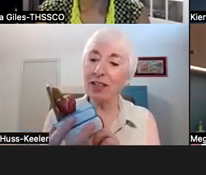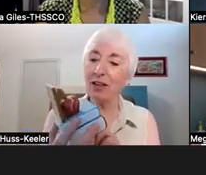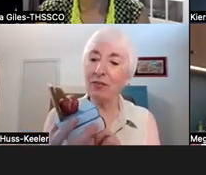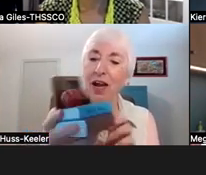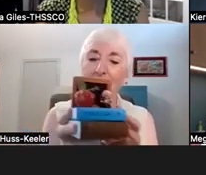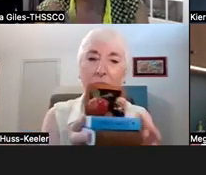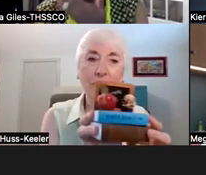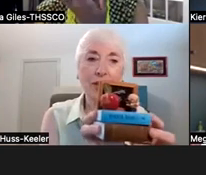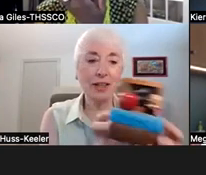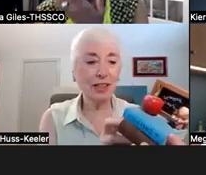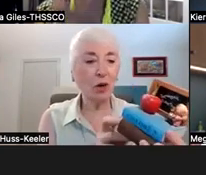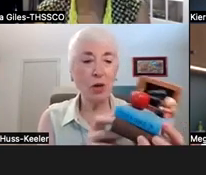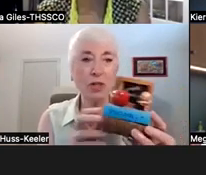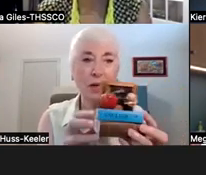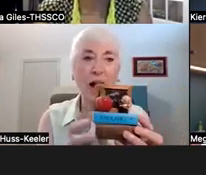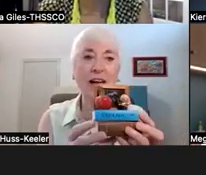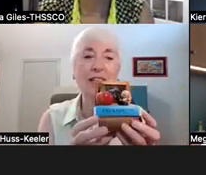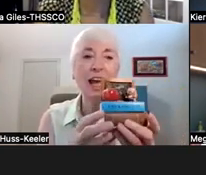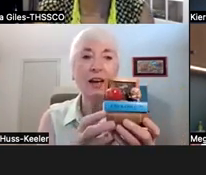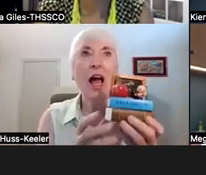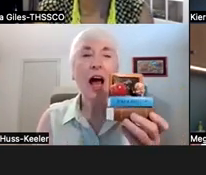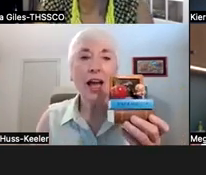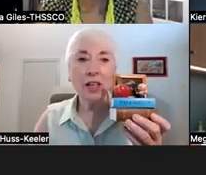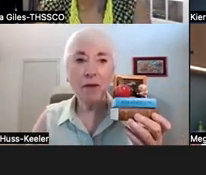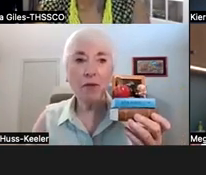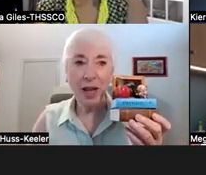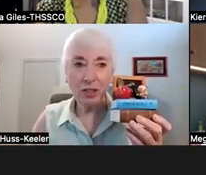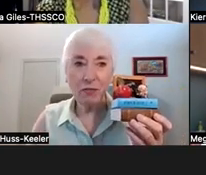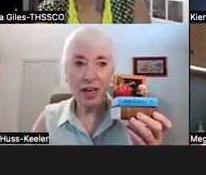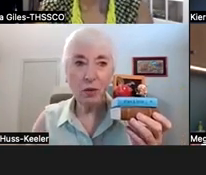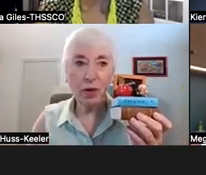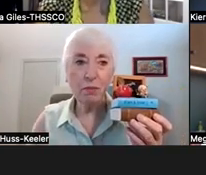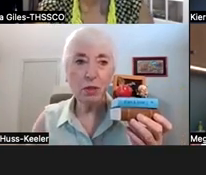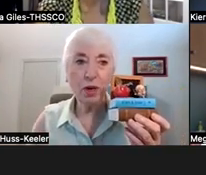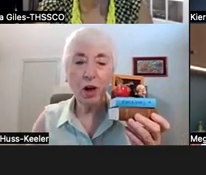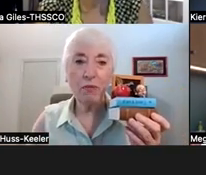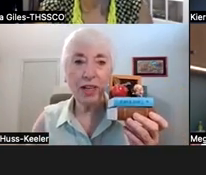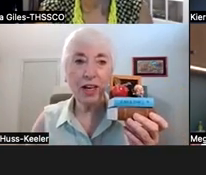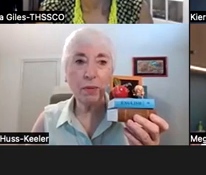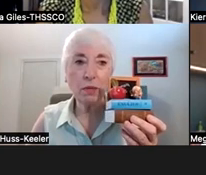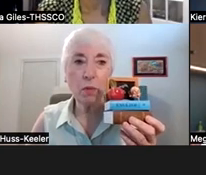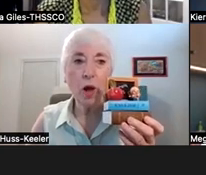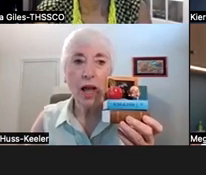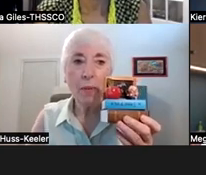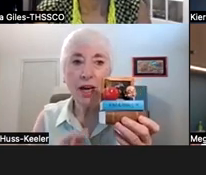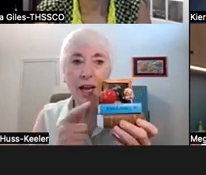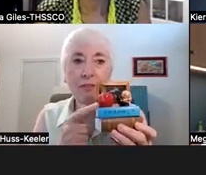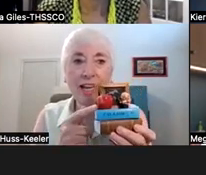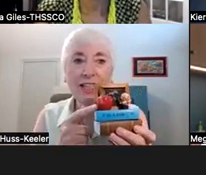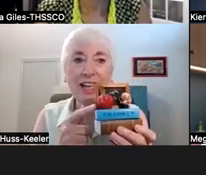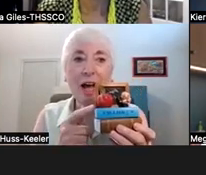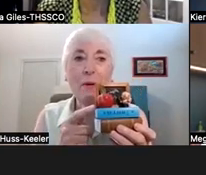have this little music box. And I'm from Pennsylvania, Williamsport, home of Little League Baseball.